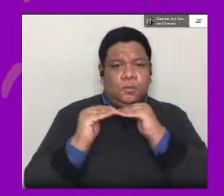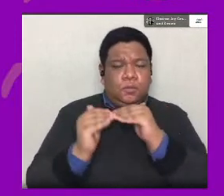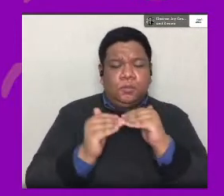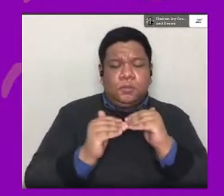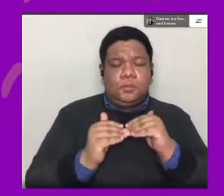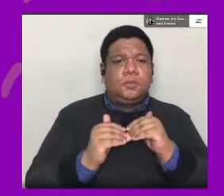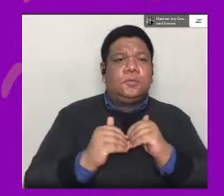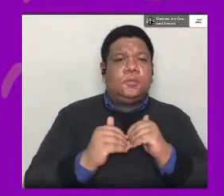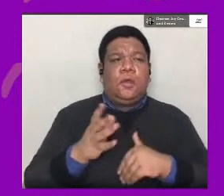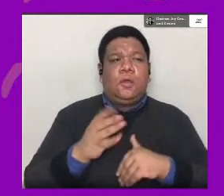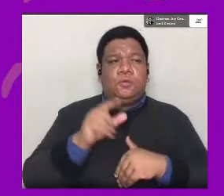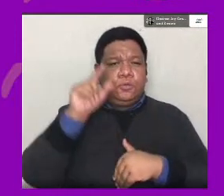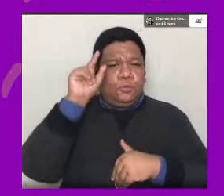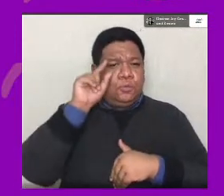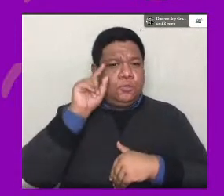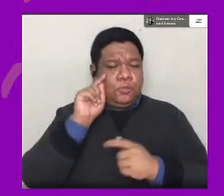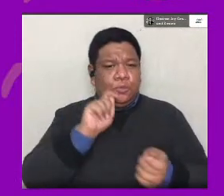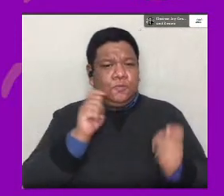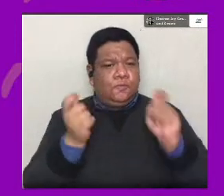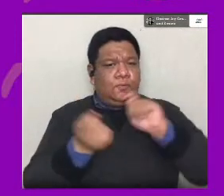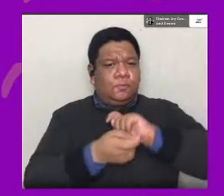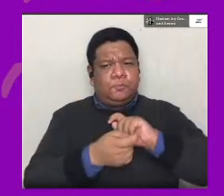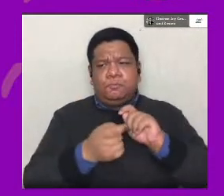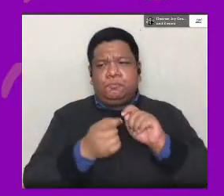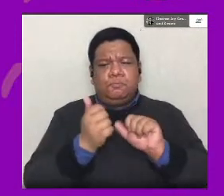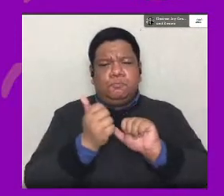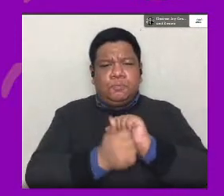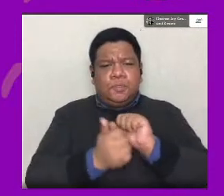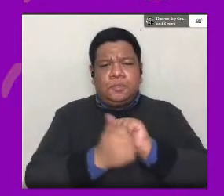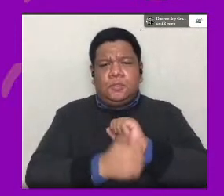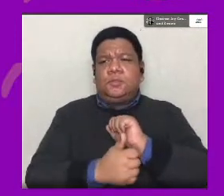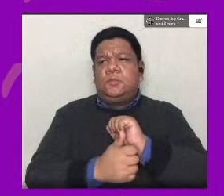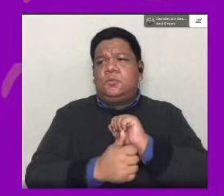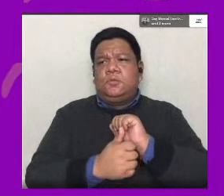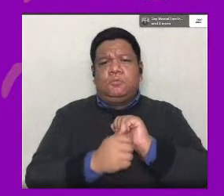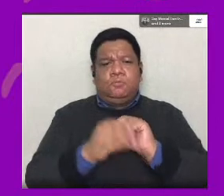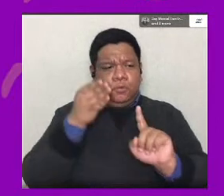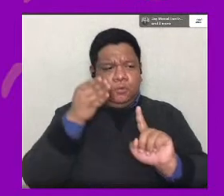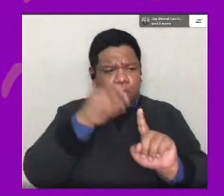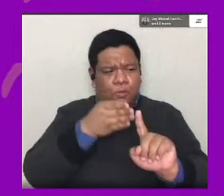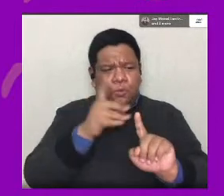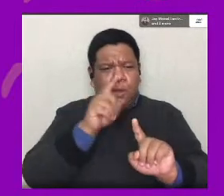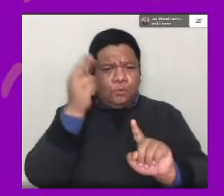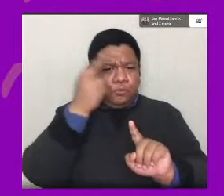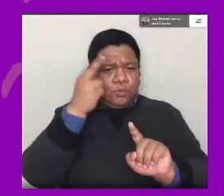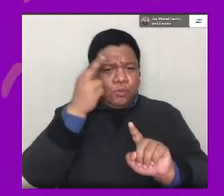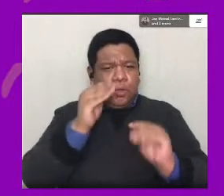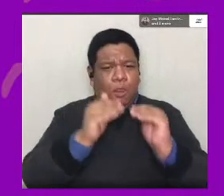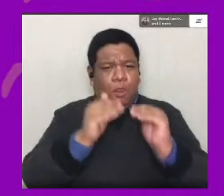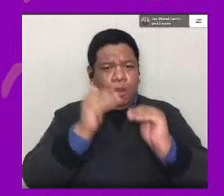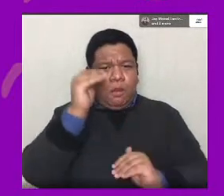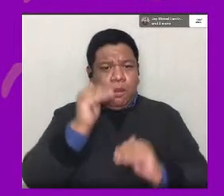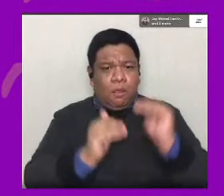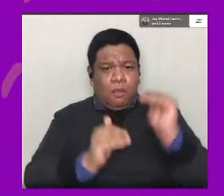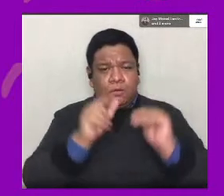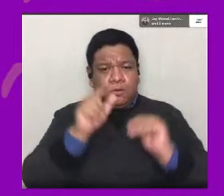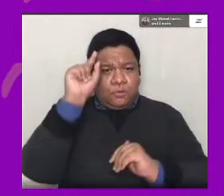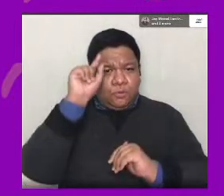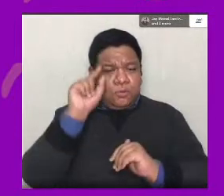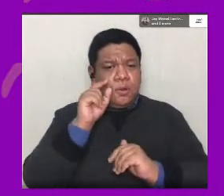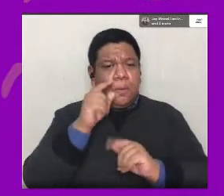transformative meaning addressing root causes of gender inequalities while at the same time supporting positive program